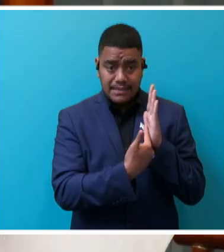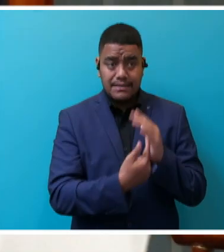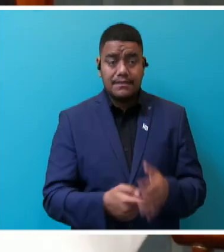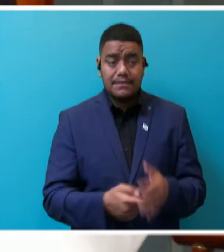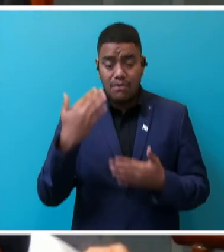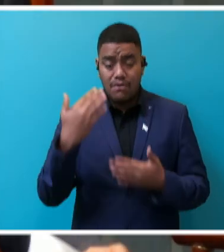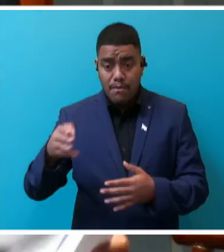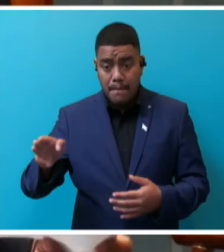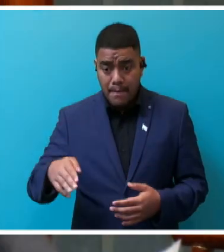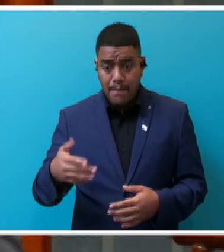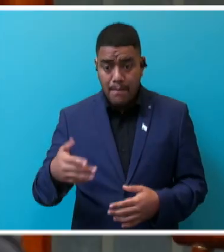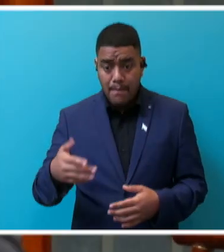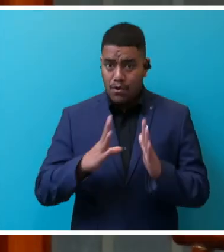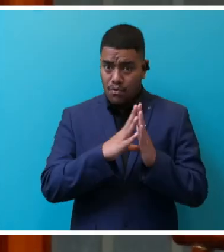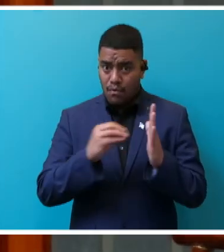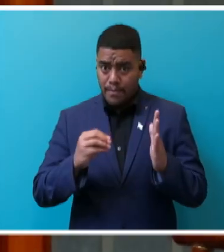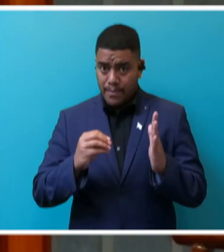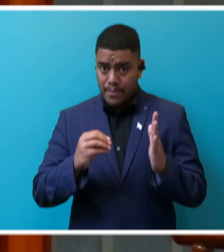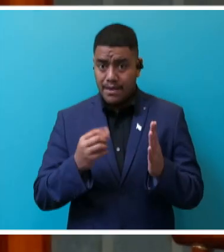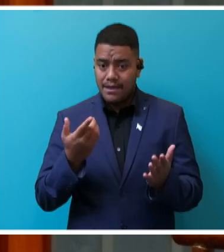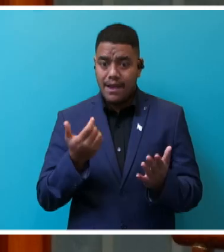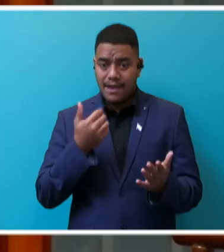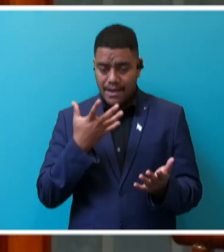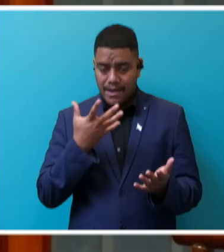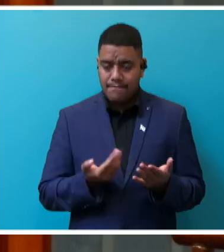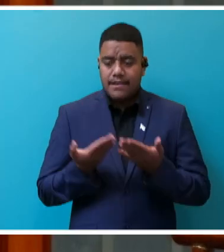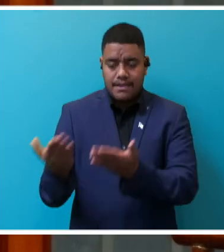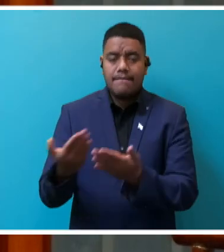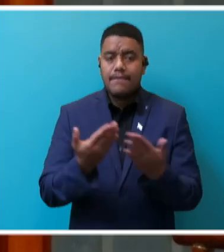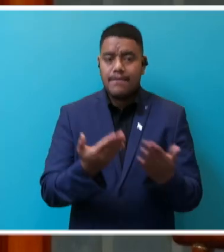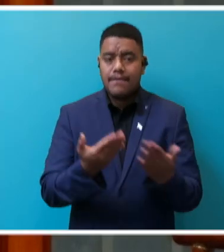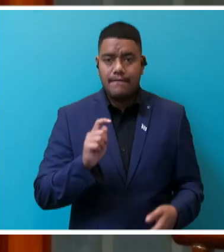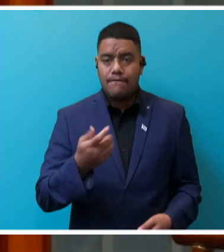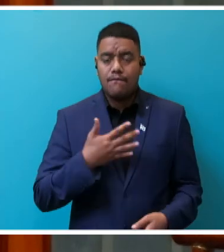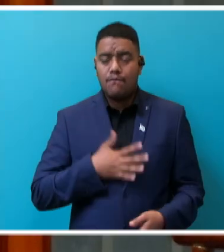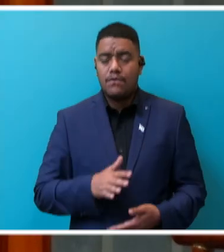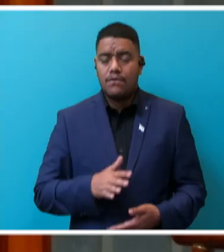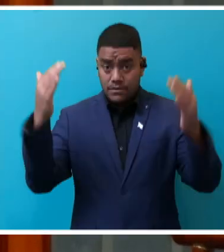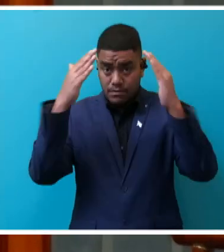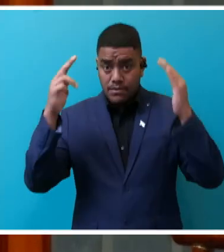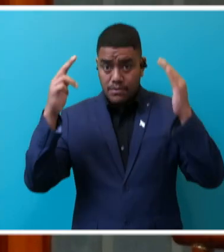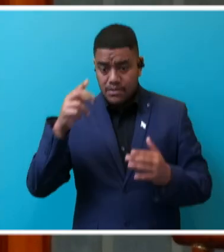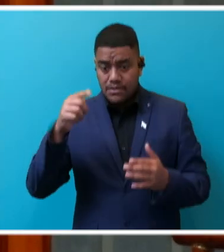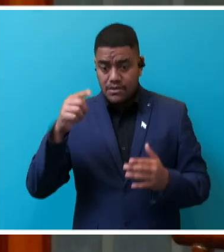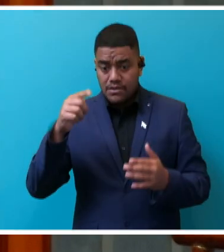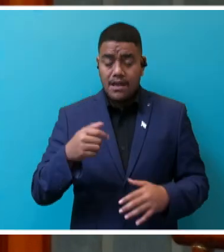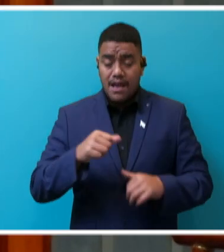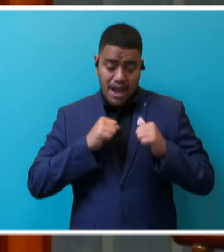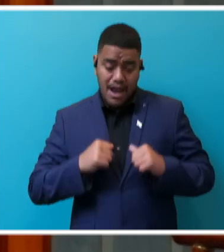member want a copy, they can get a copy. Mr. Speaker, sir, at the heart of the government's